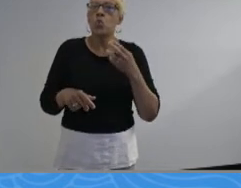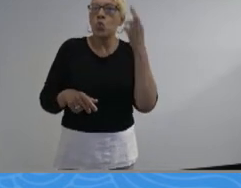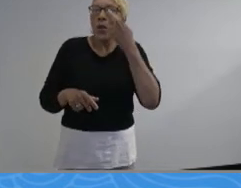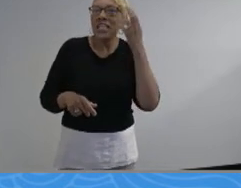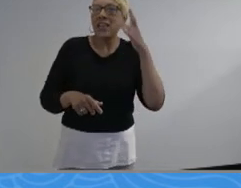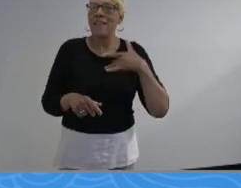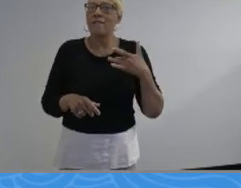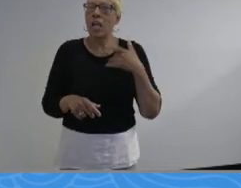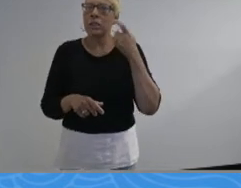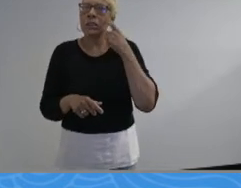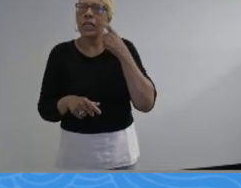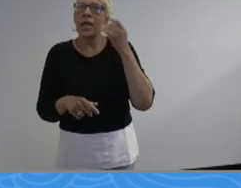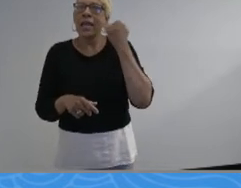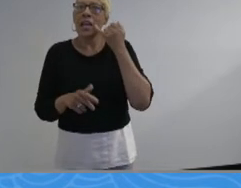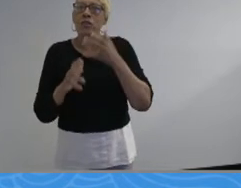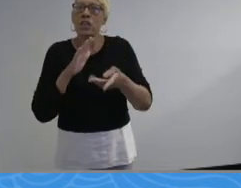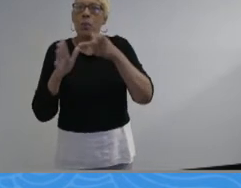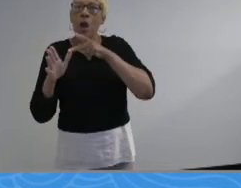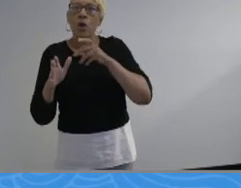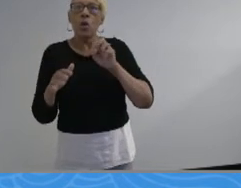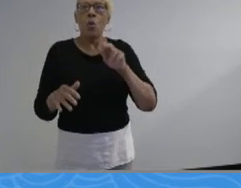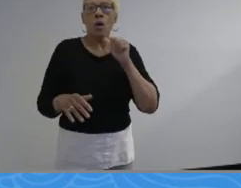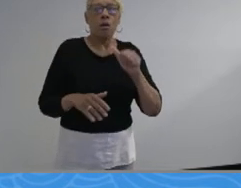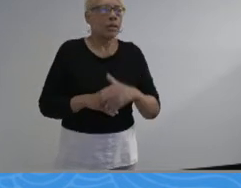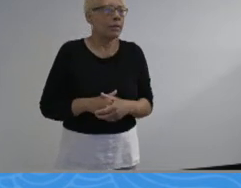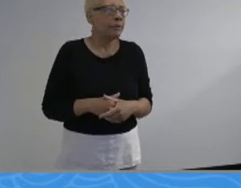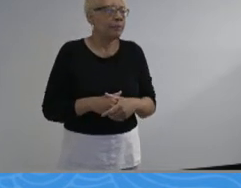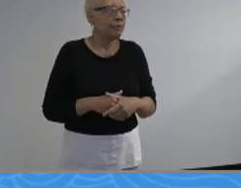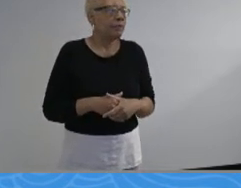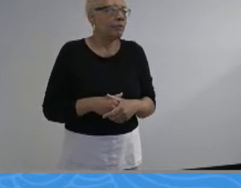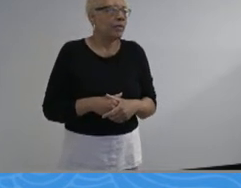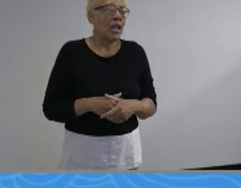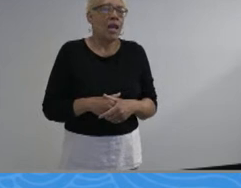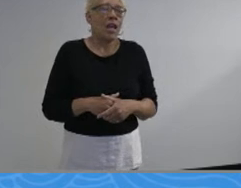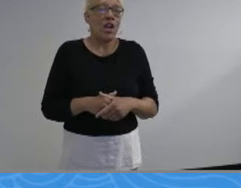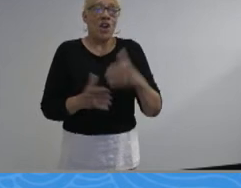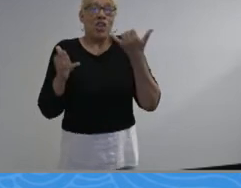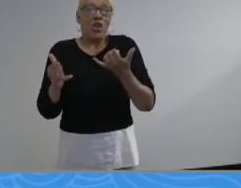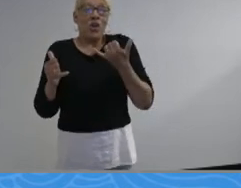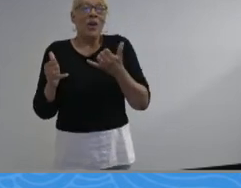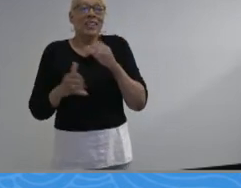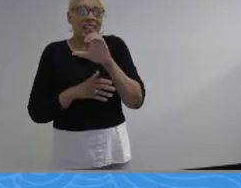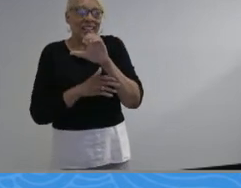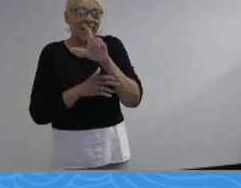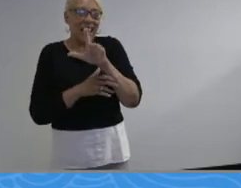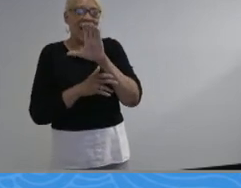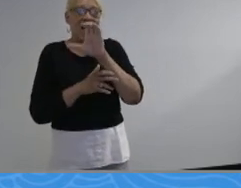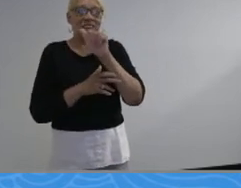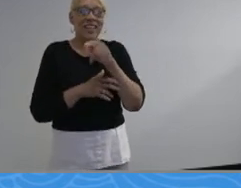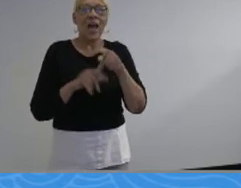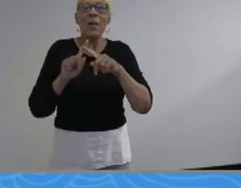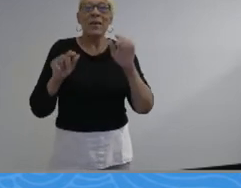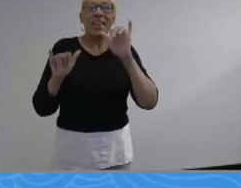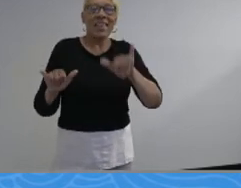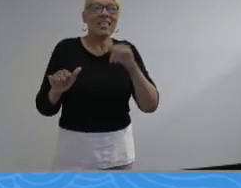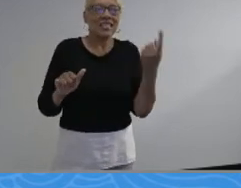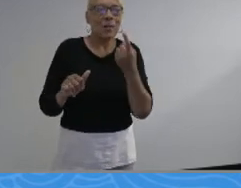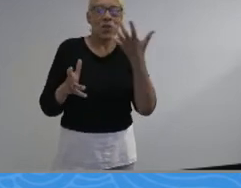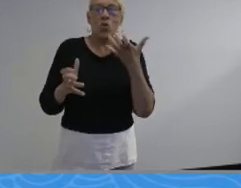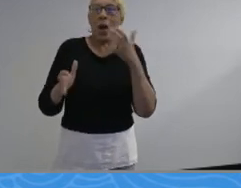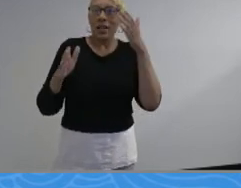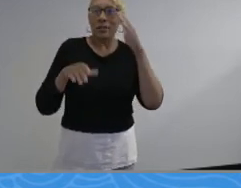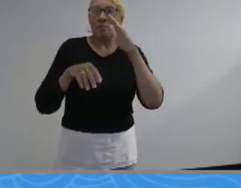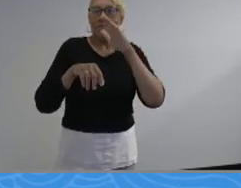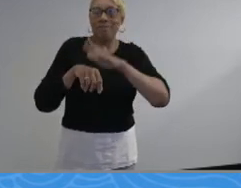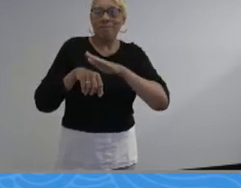priority or that it would be effective in changing culture. So the current LCAP doesn't have expenditures yet, but that's something to watch out for in future